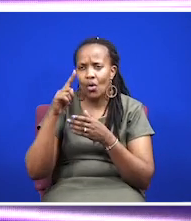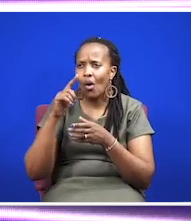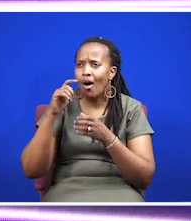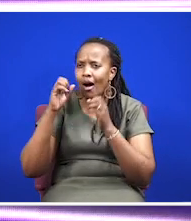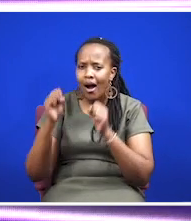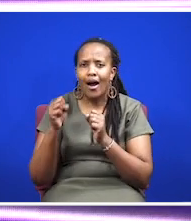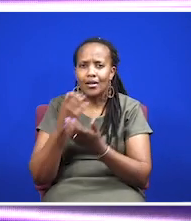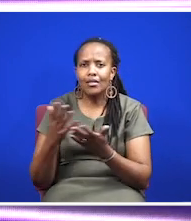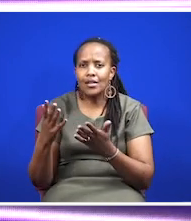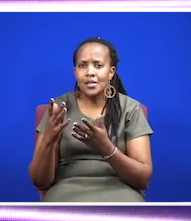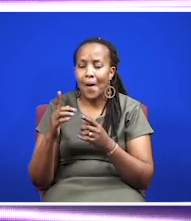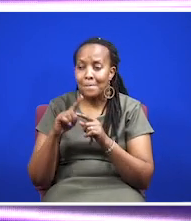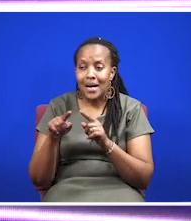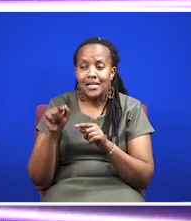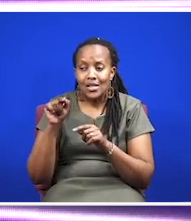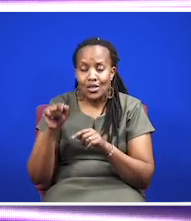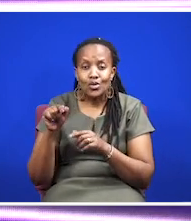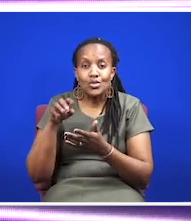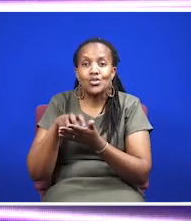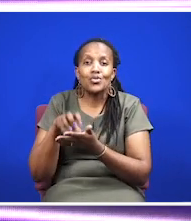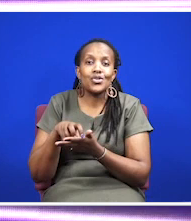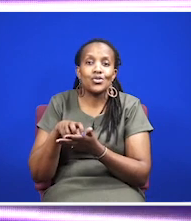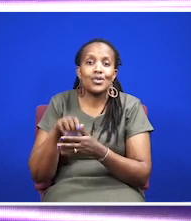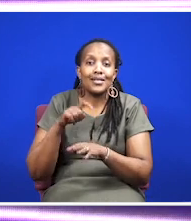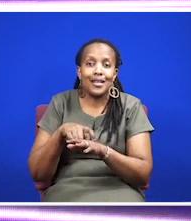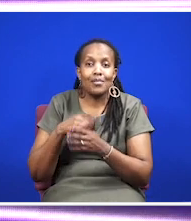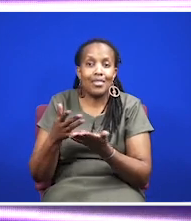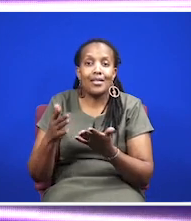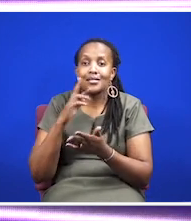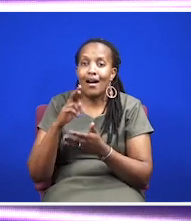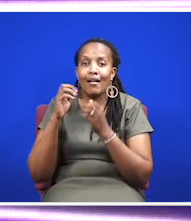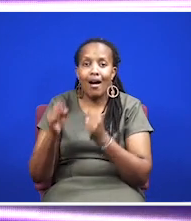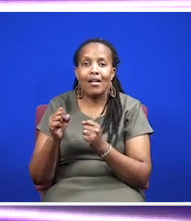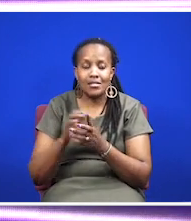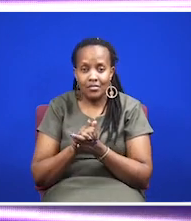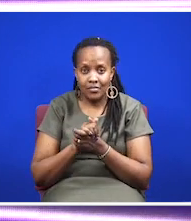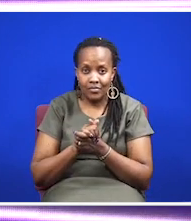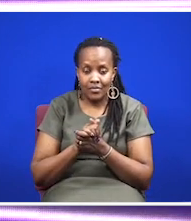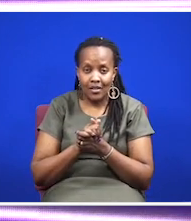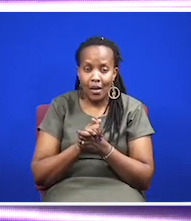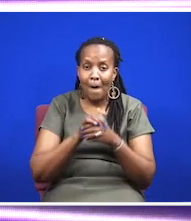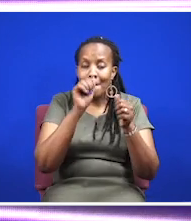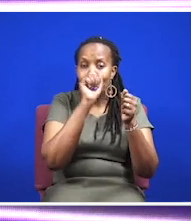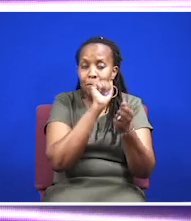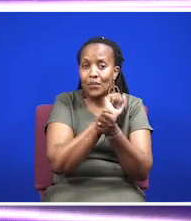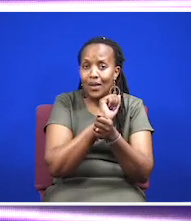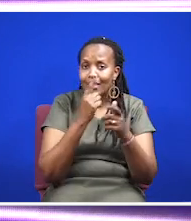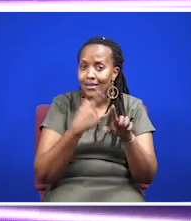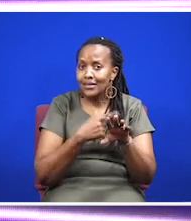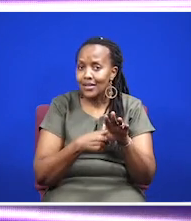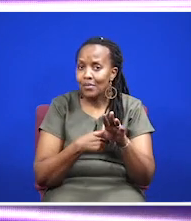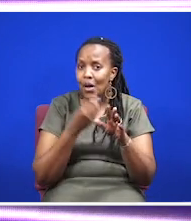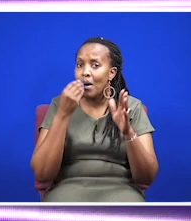may be in. I am sure Paul and Silas, when they are singing in prison, They are not thanking God and singing to